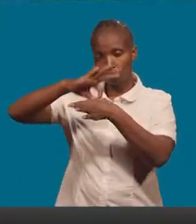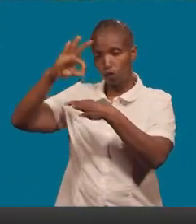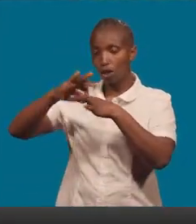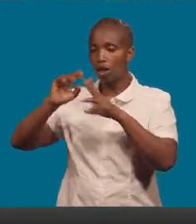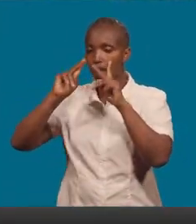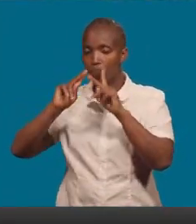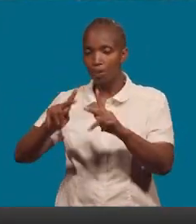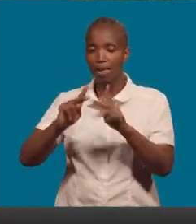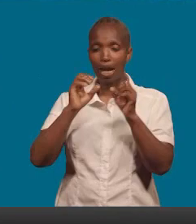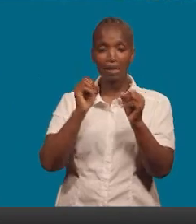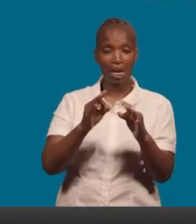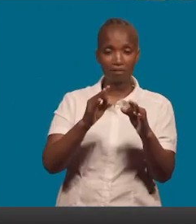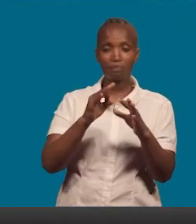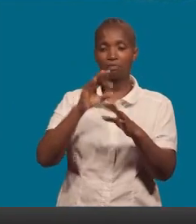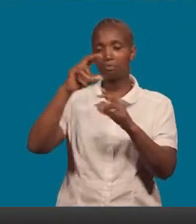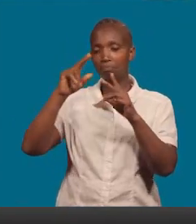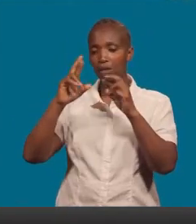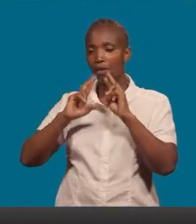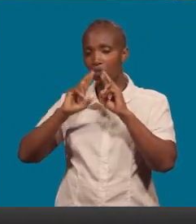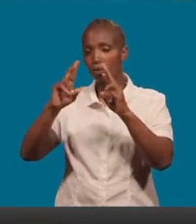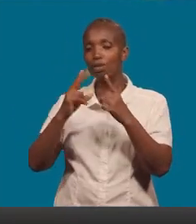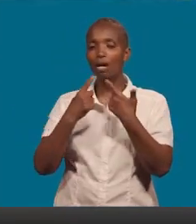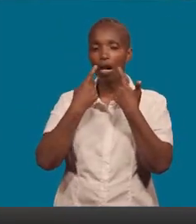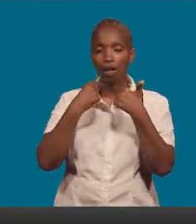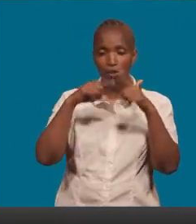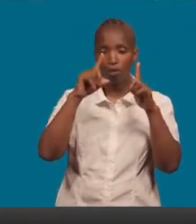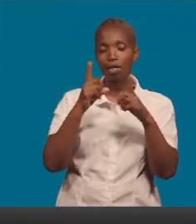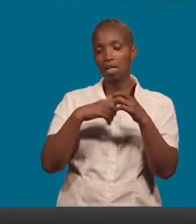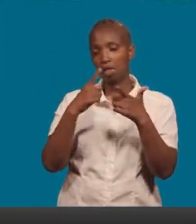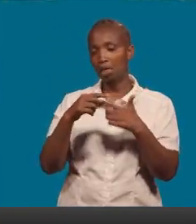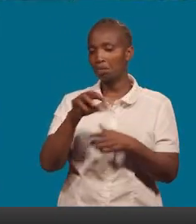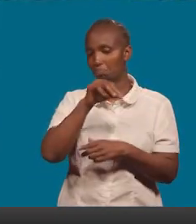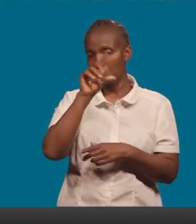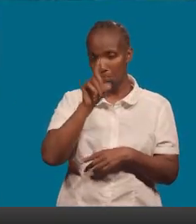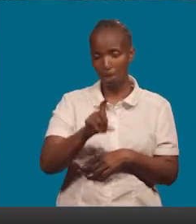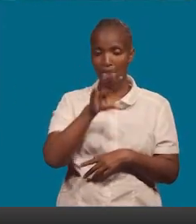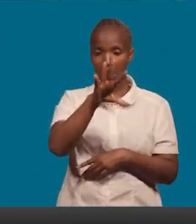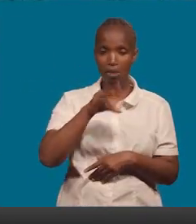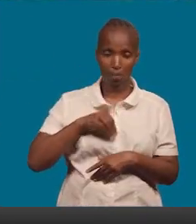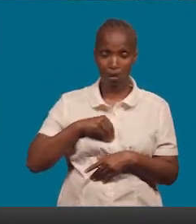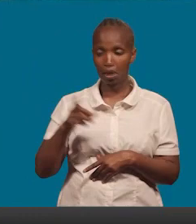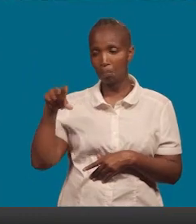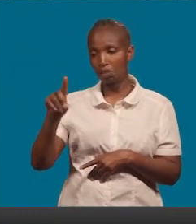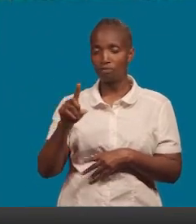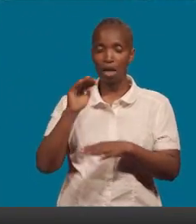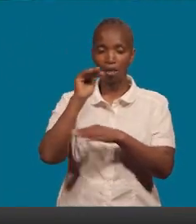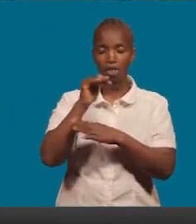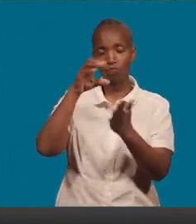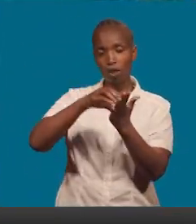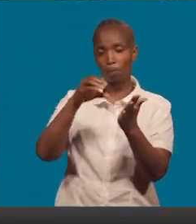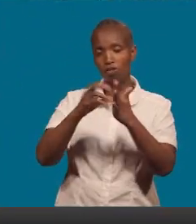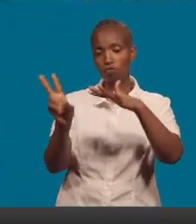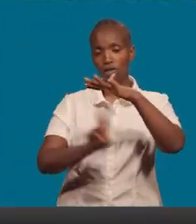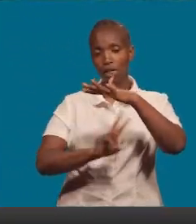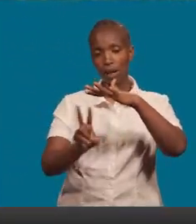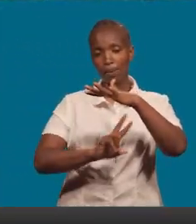kura kwa amani, na matokeo yatakapotangazwa watakaoshindwa kubali na kuwaunga mkono washindi. Kwamboka anawania kuwa